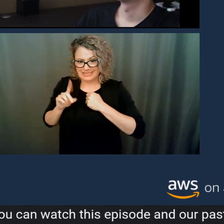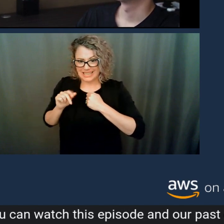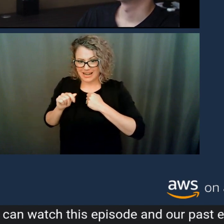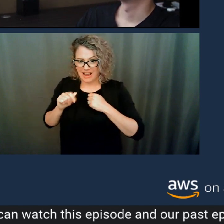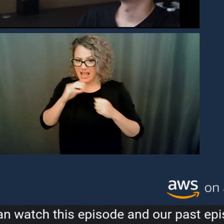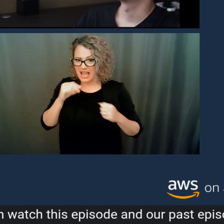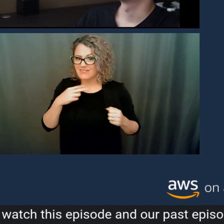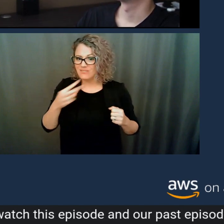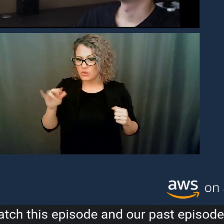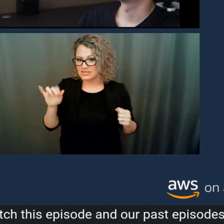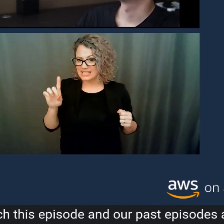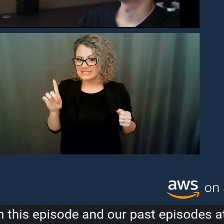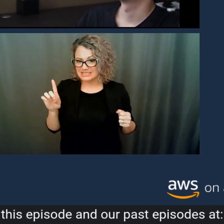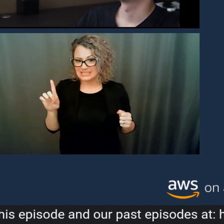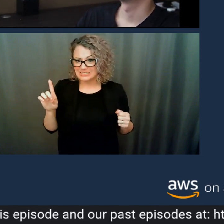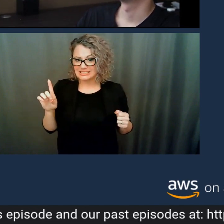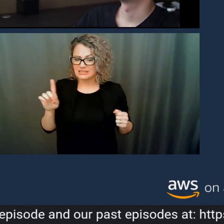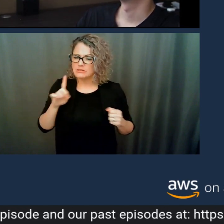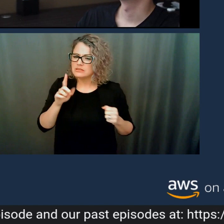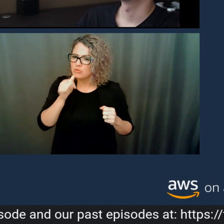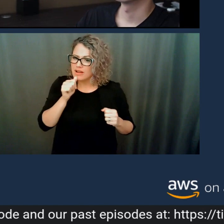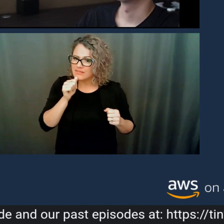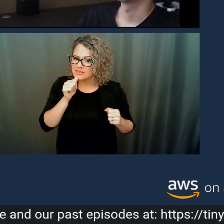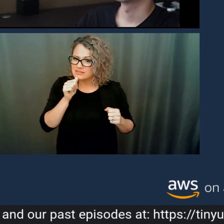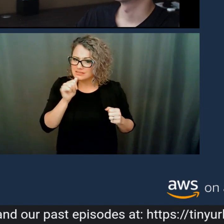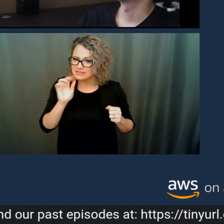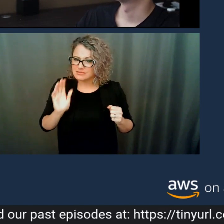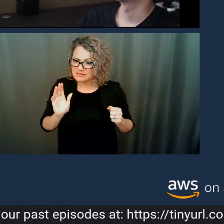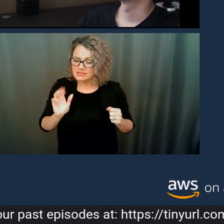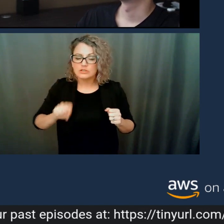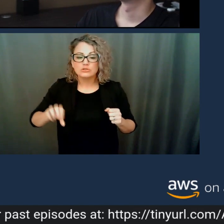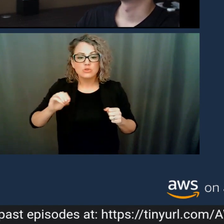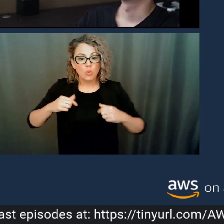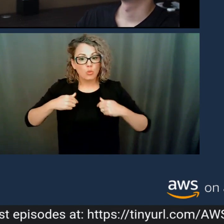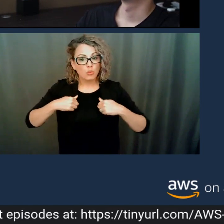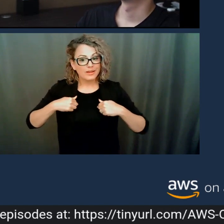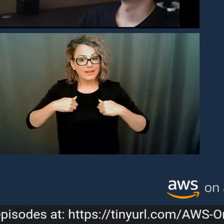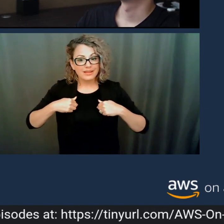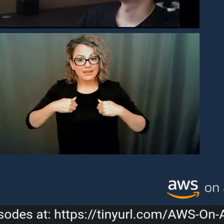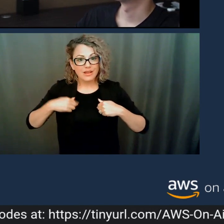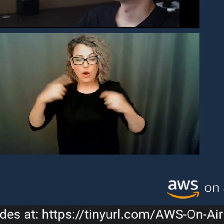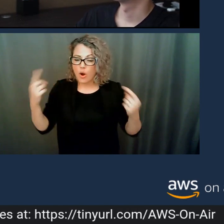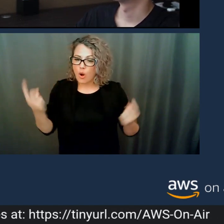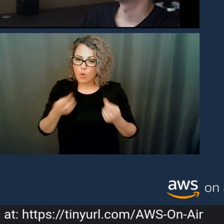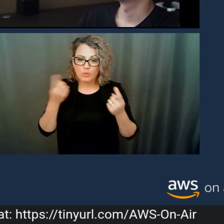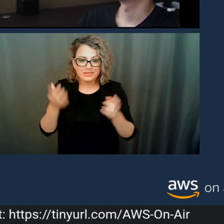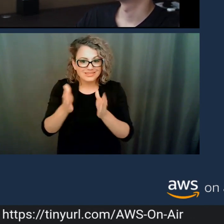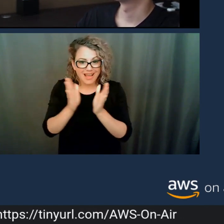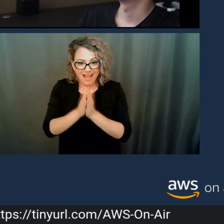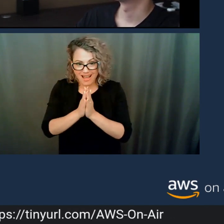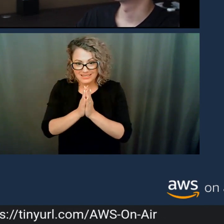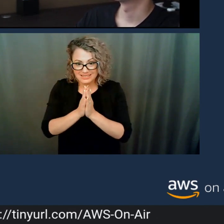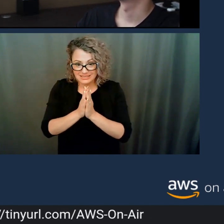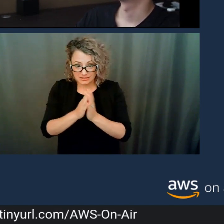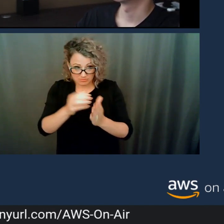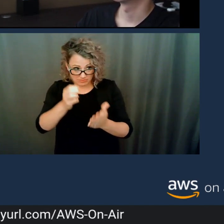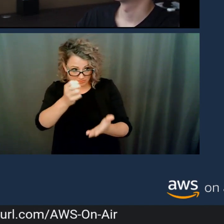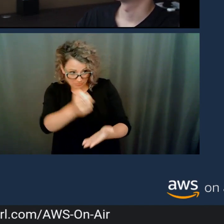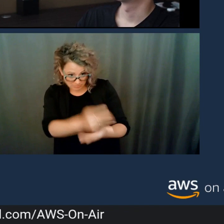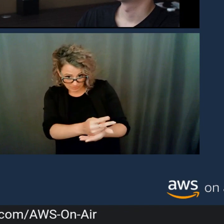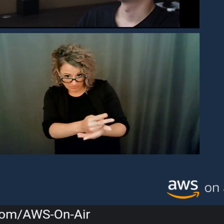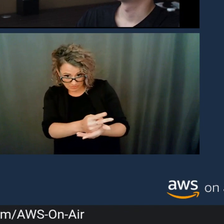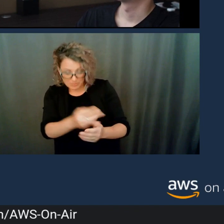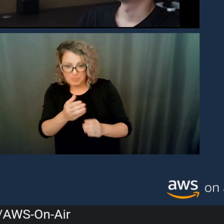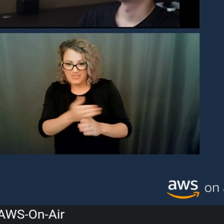very privacy prone issue. So we always ask callers their consent before we enroll them